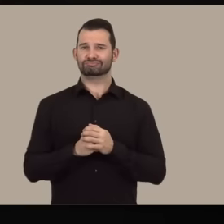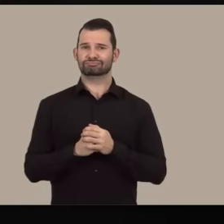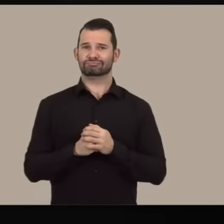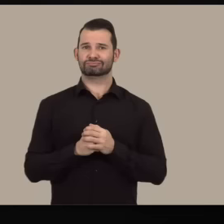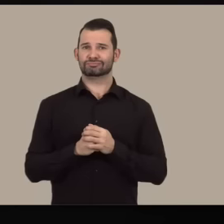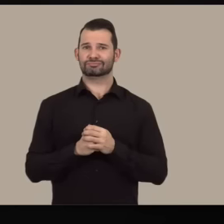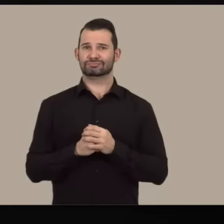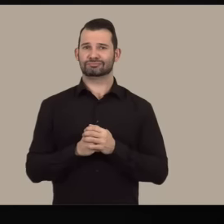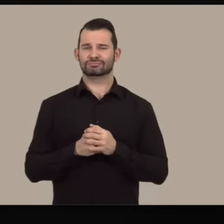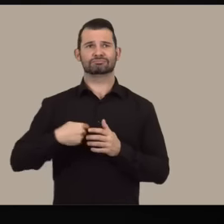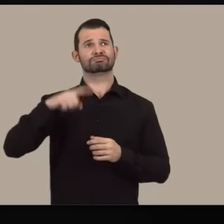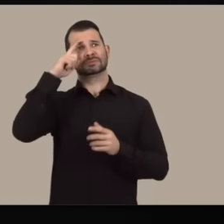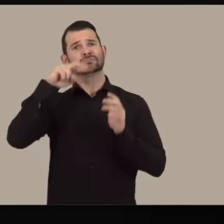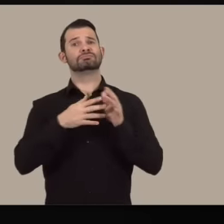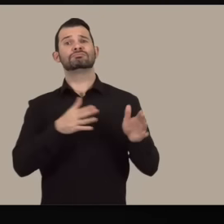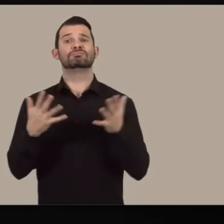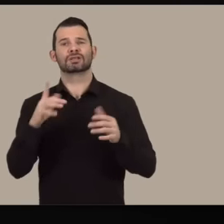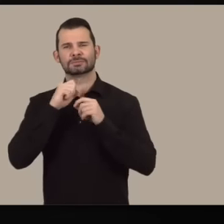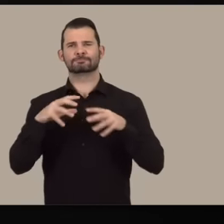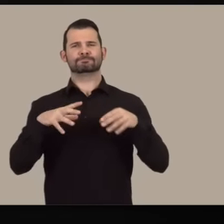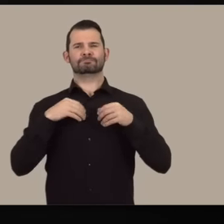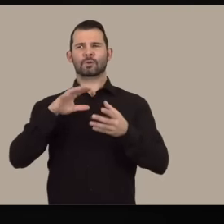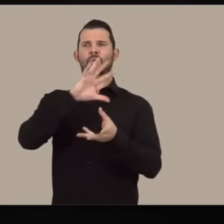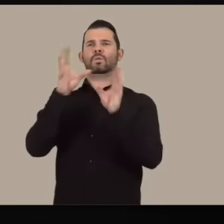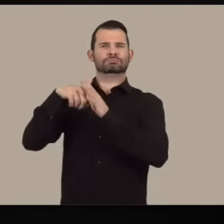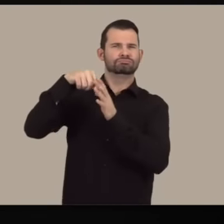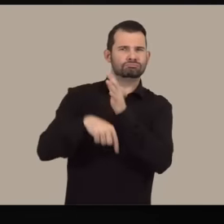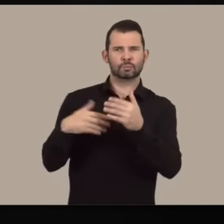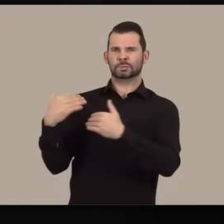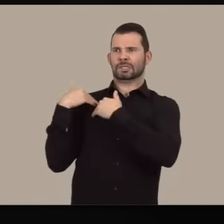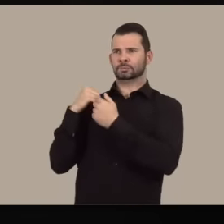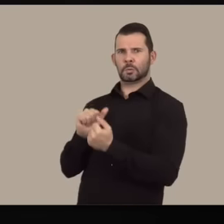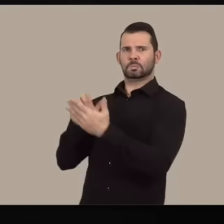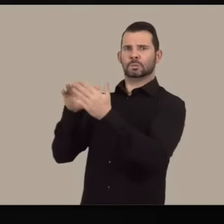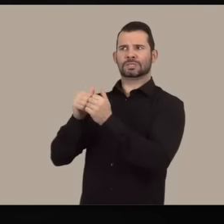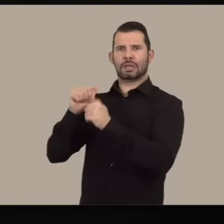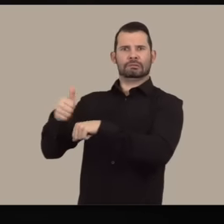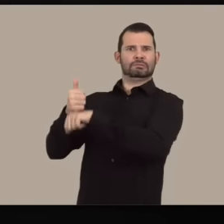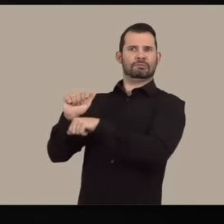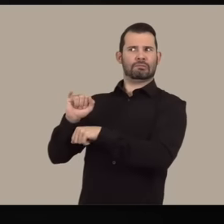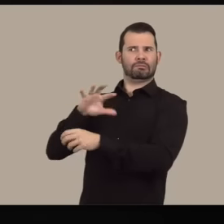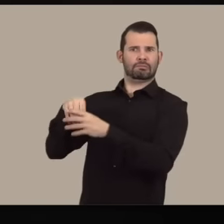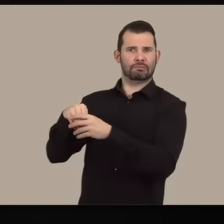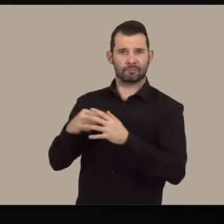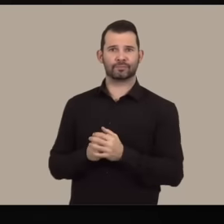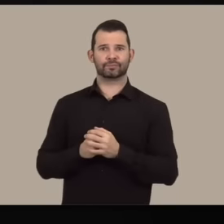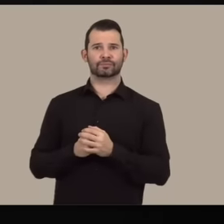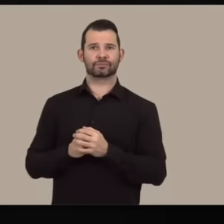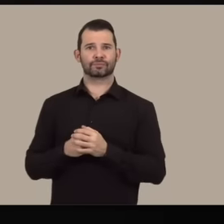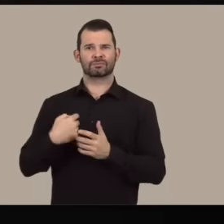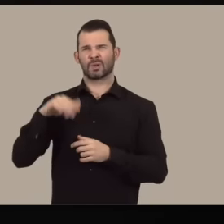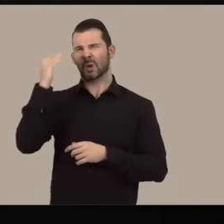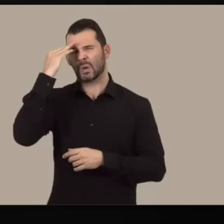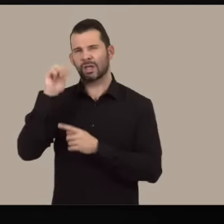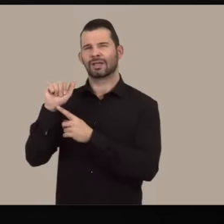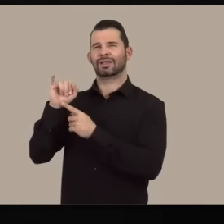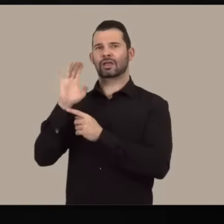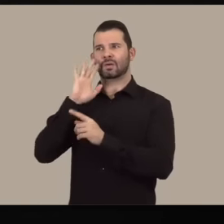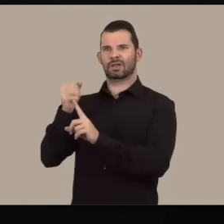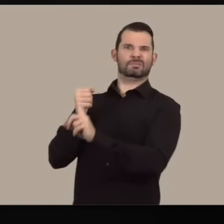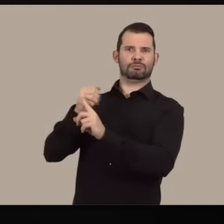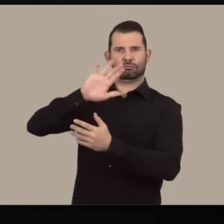three-year strategy. We intend to adopt a holistic and responsible approach to implementing AI. We